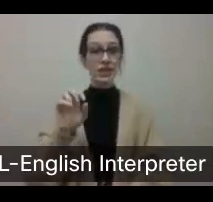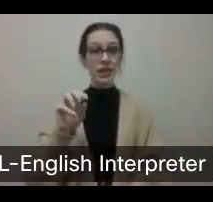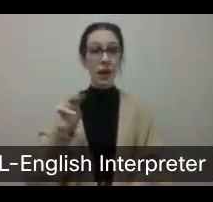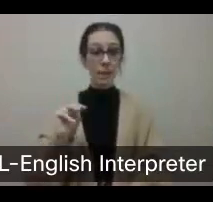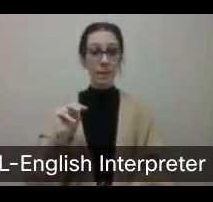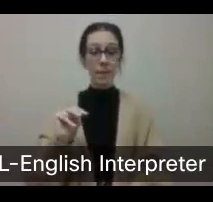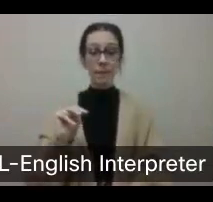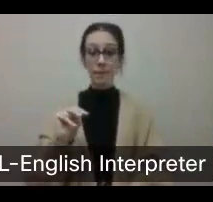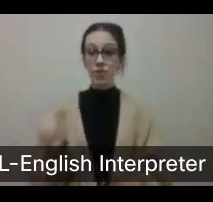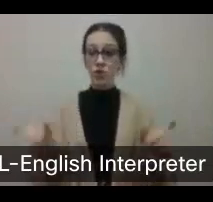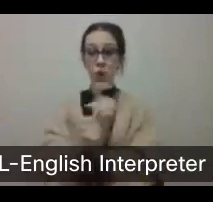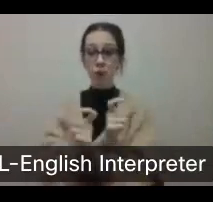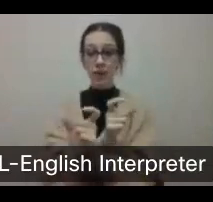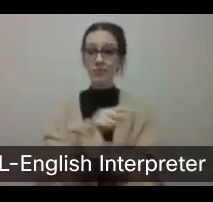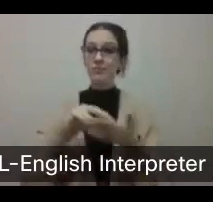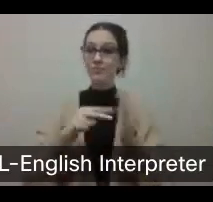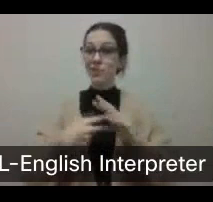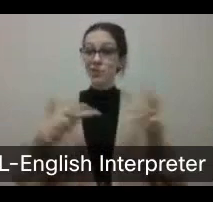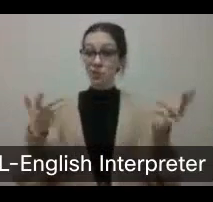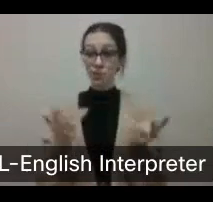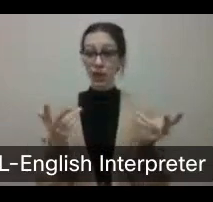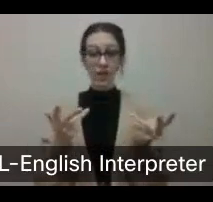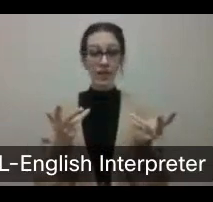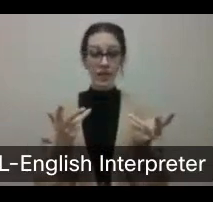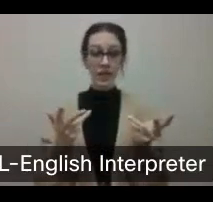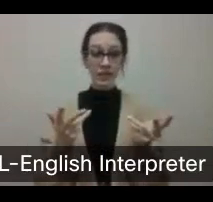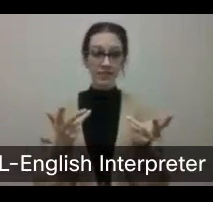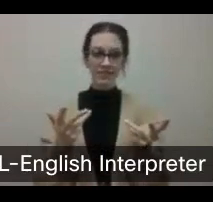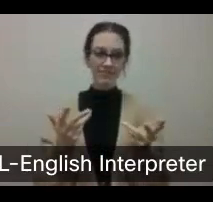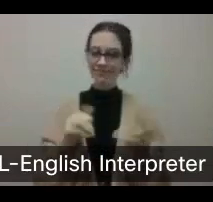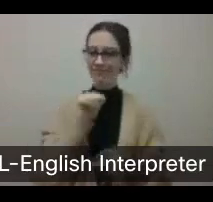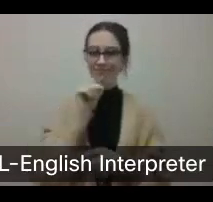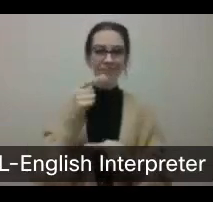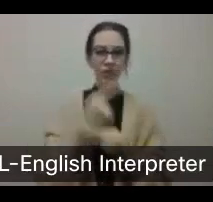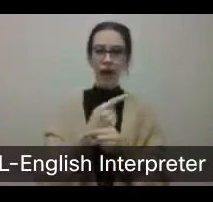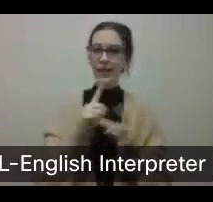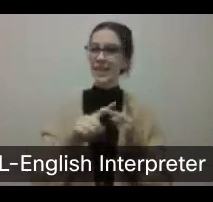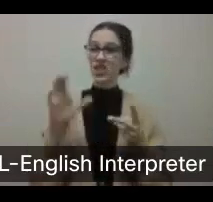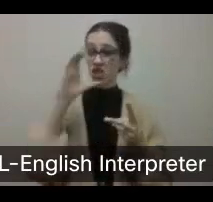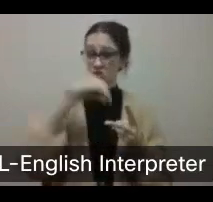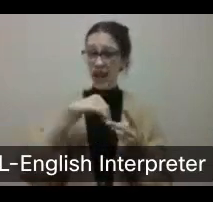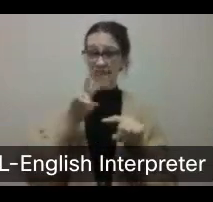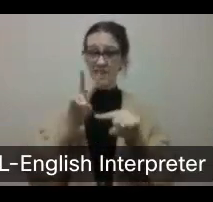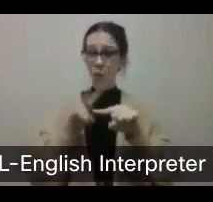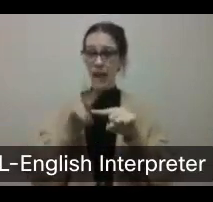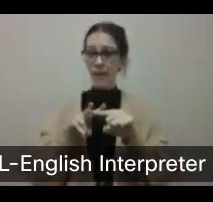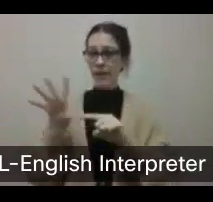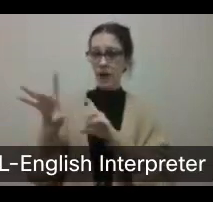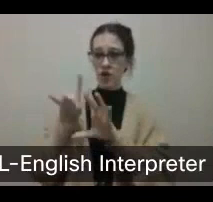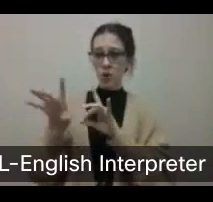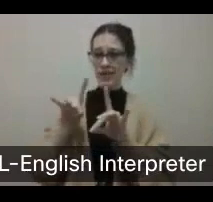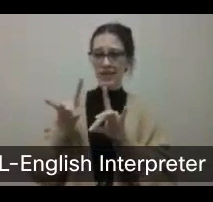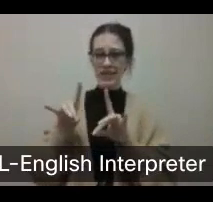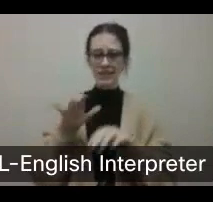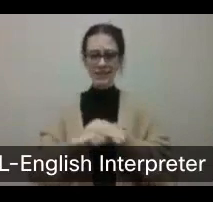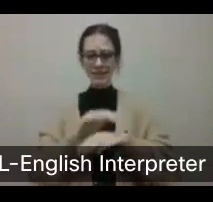a few things. One, it can result in inaccurate and strange vocabulary choices that don't make sense. Two, it